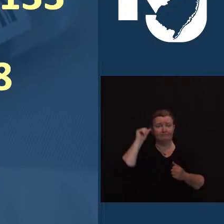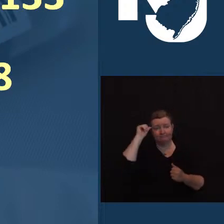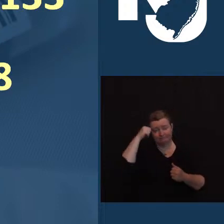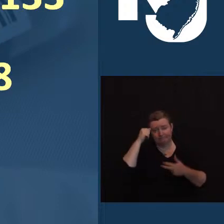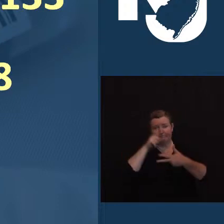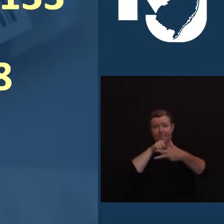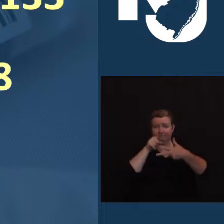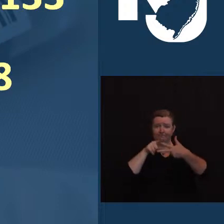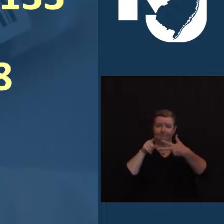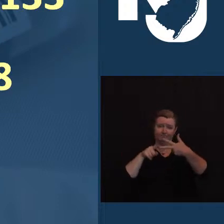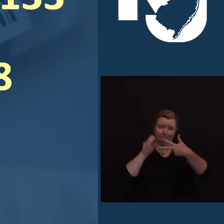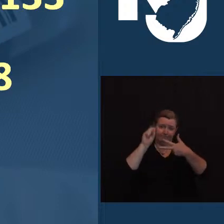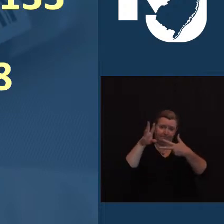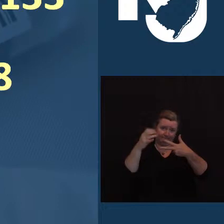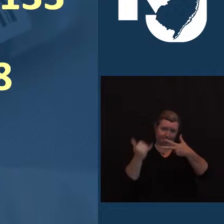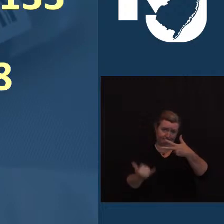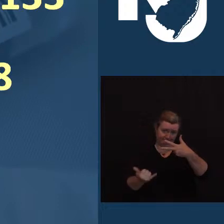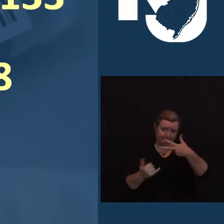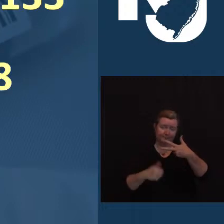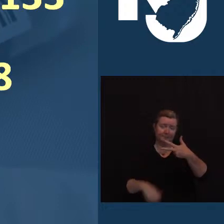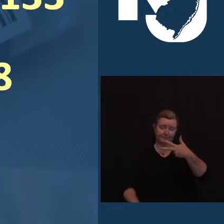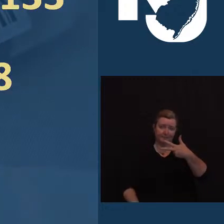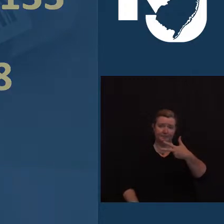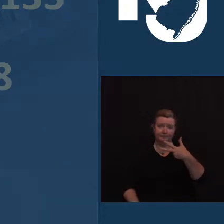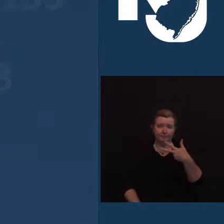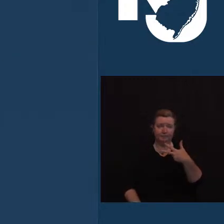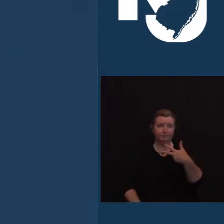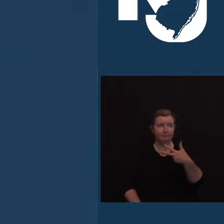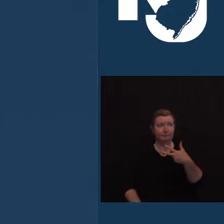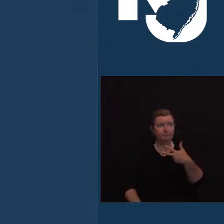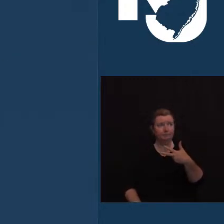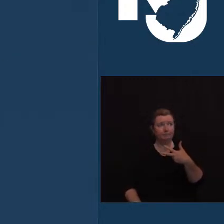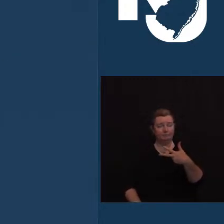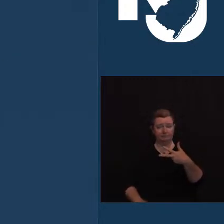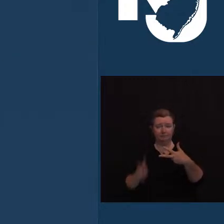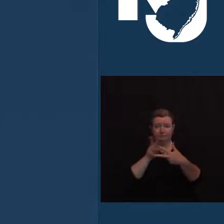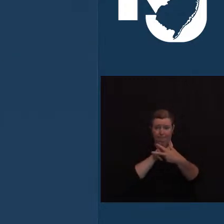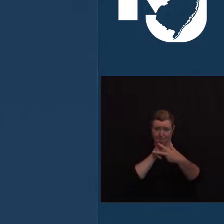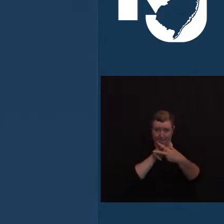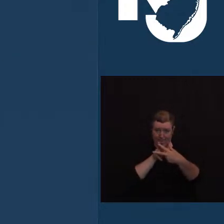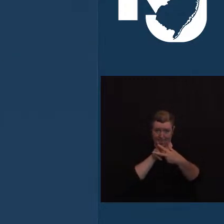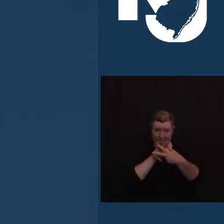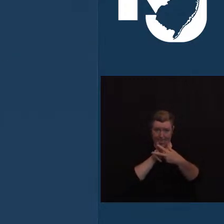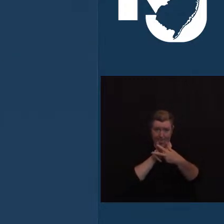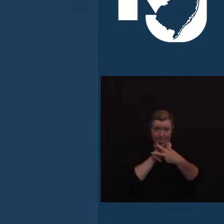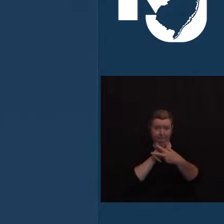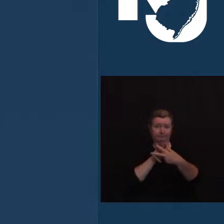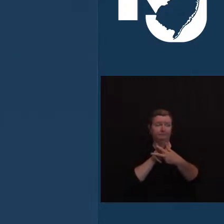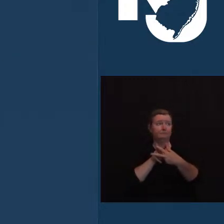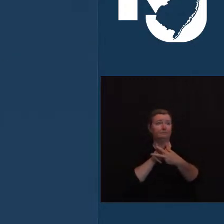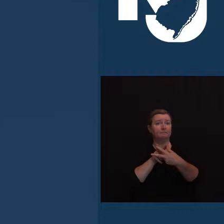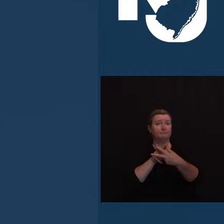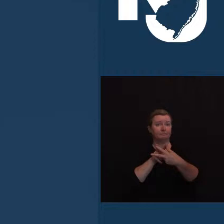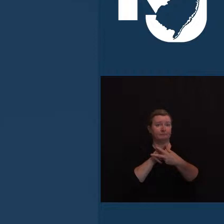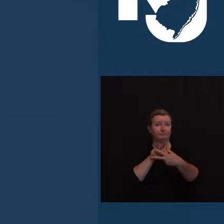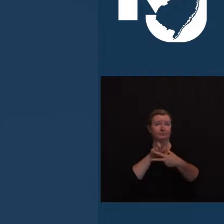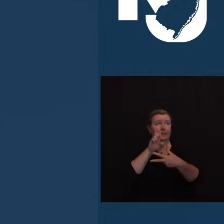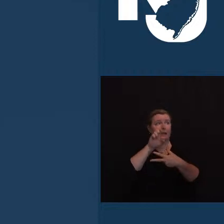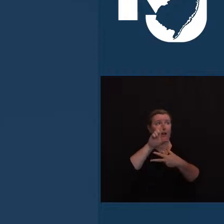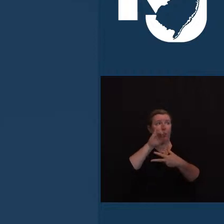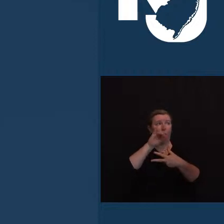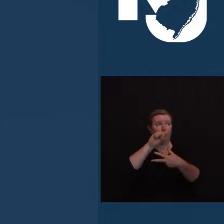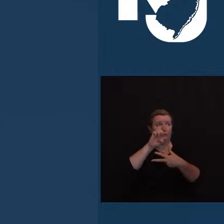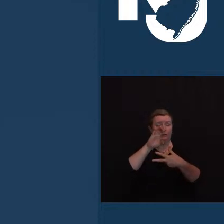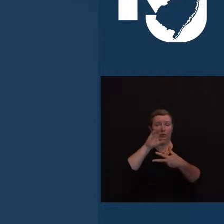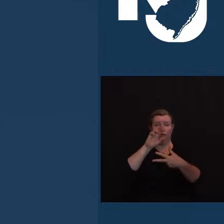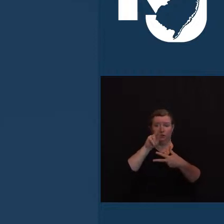3 more of those we've lost over the past 18 months. We start today by remembering Eloise Clark and